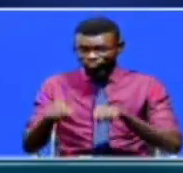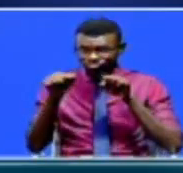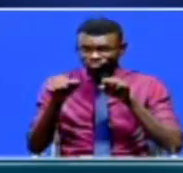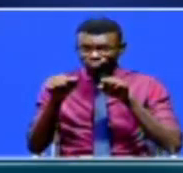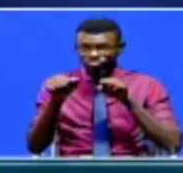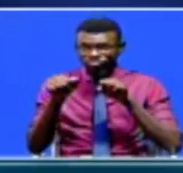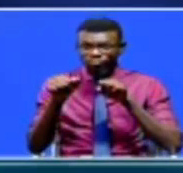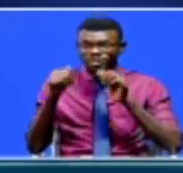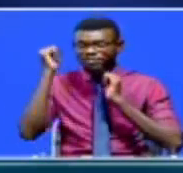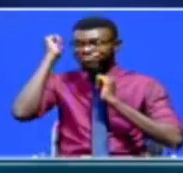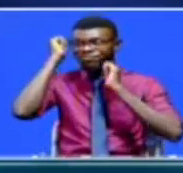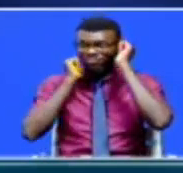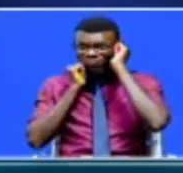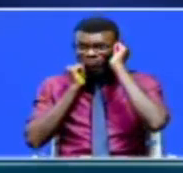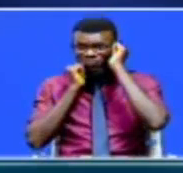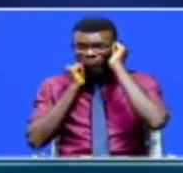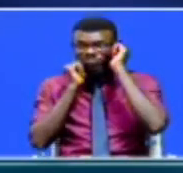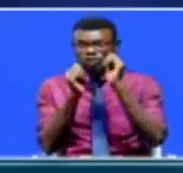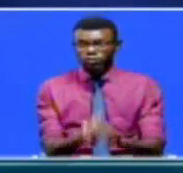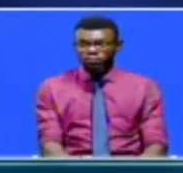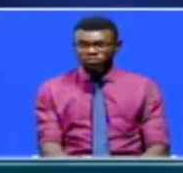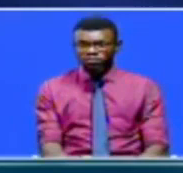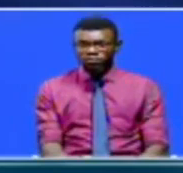of Defense Forces Designate.